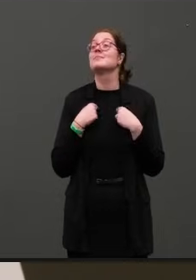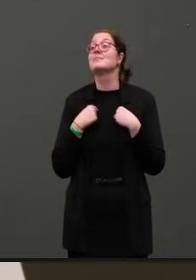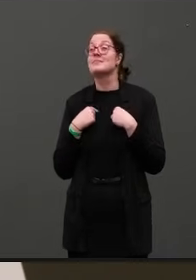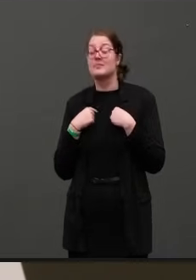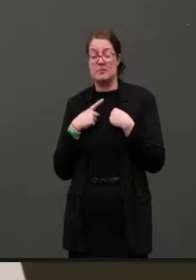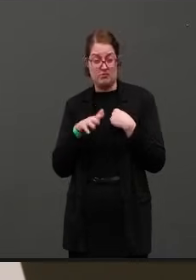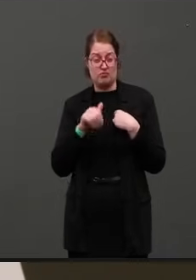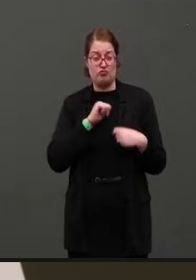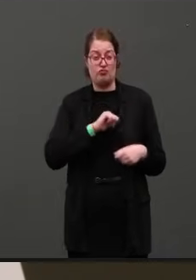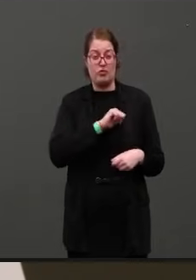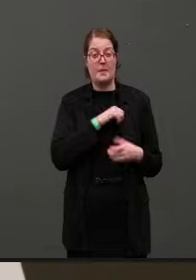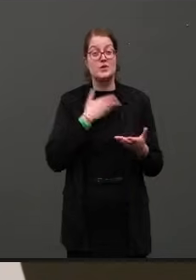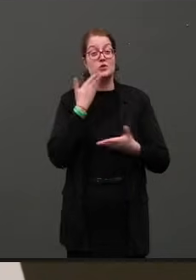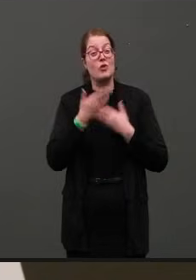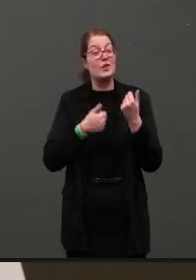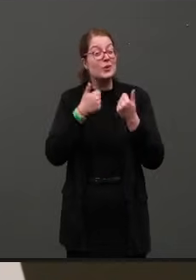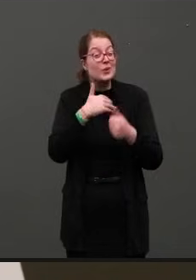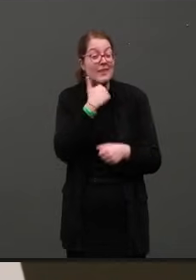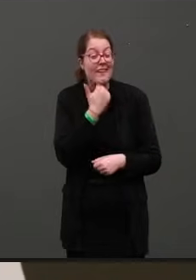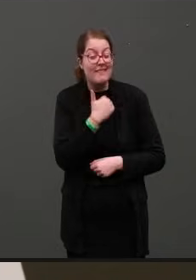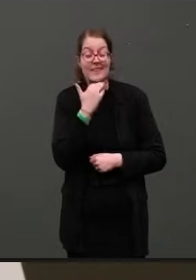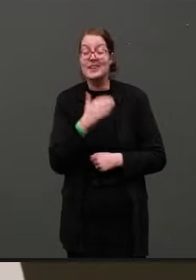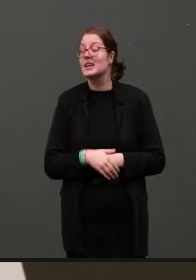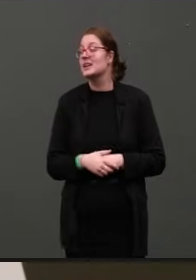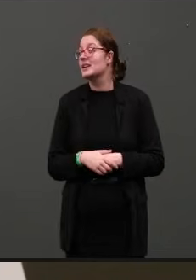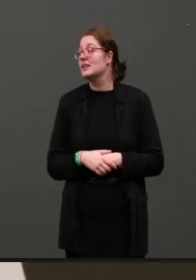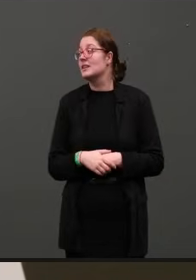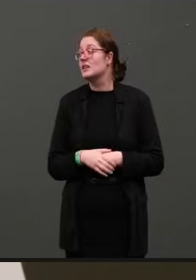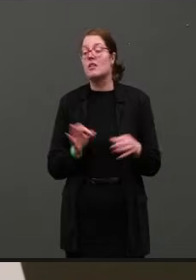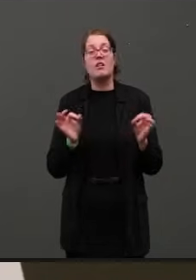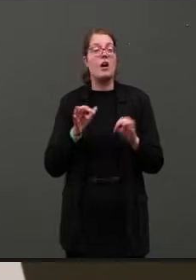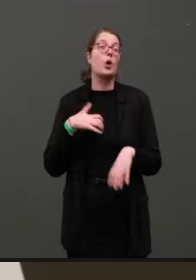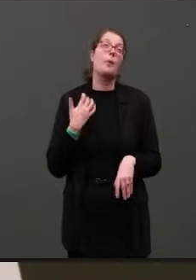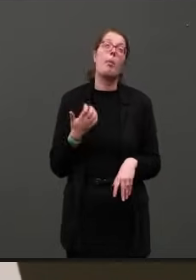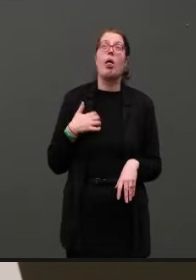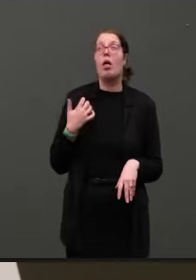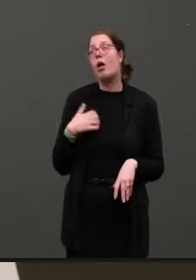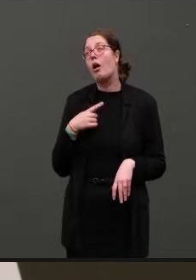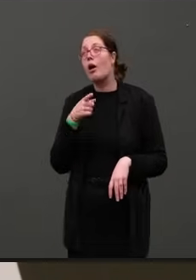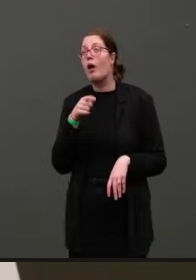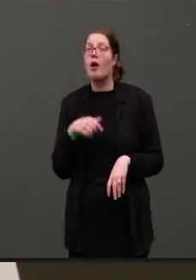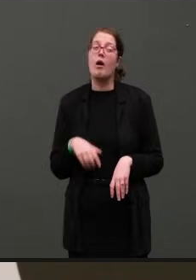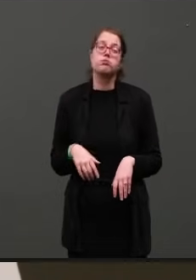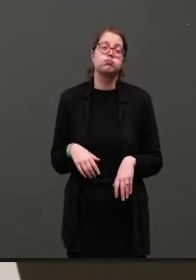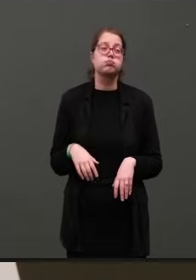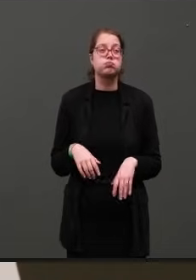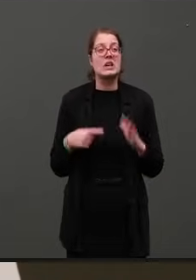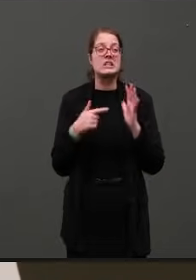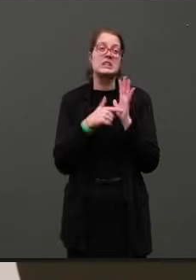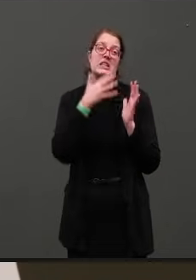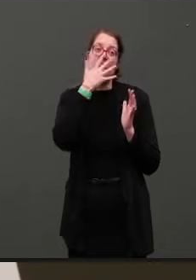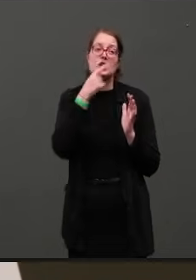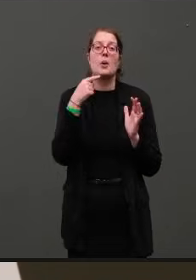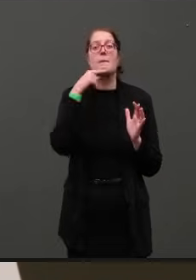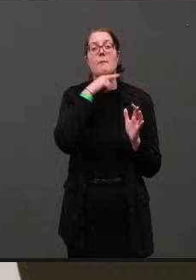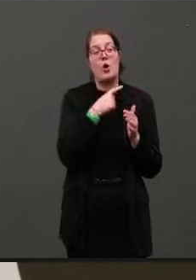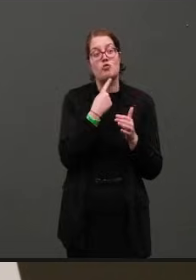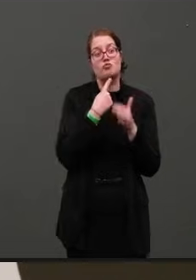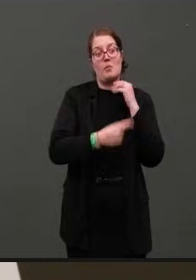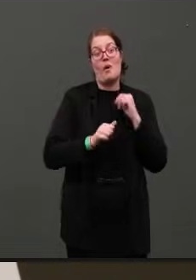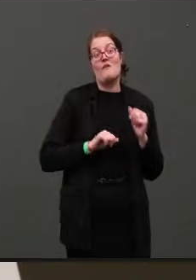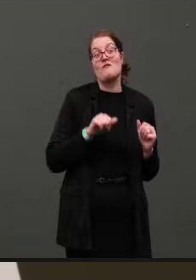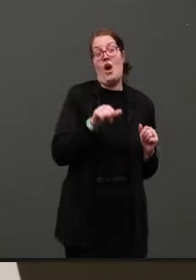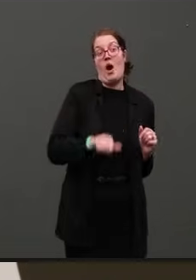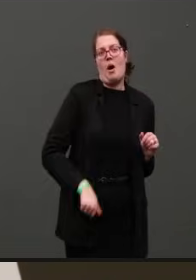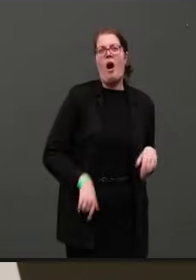good enough, no one will complain about your teenage boy from a remote farmstead who just happens to find